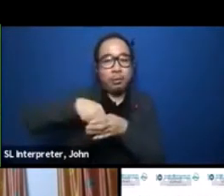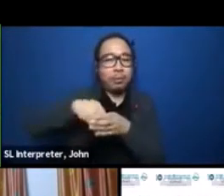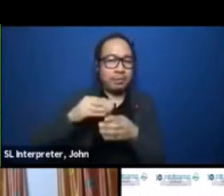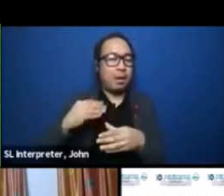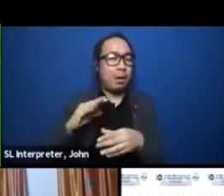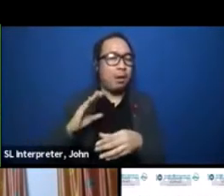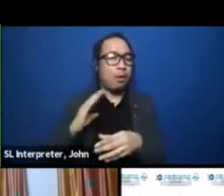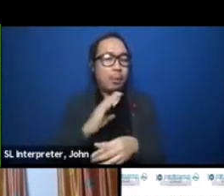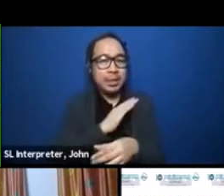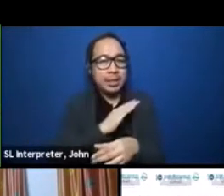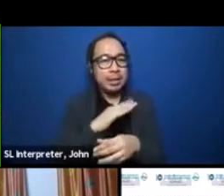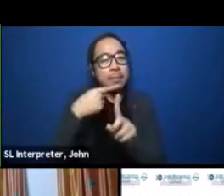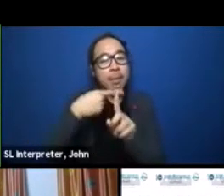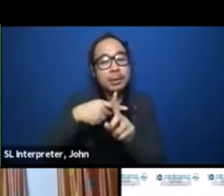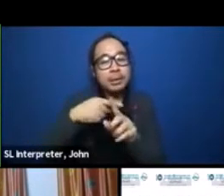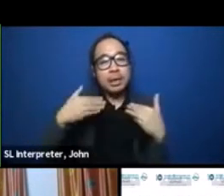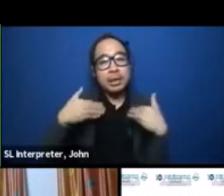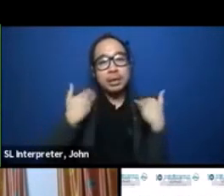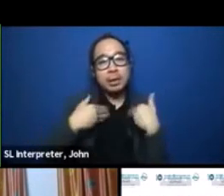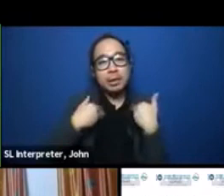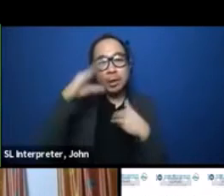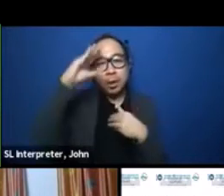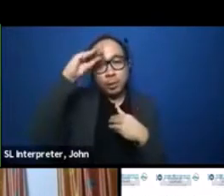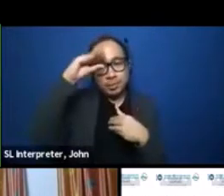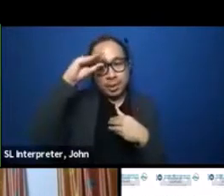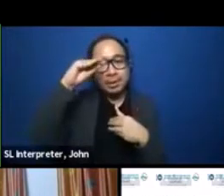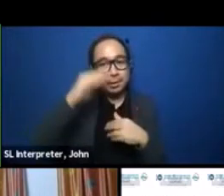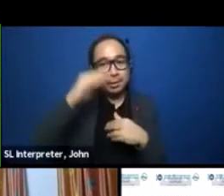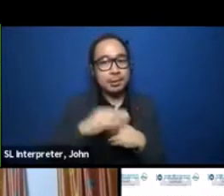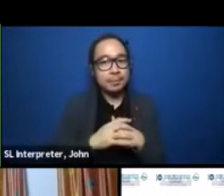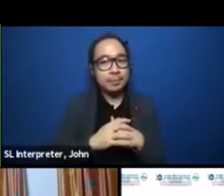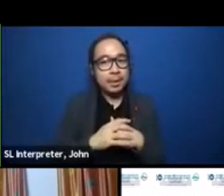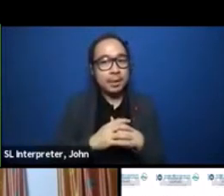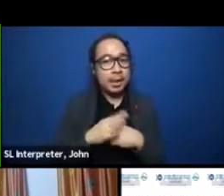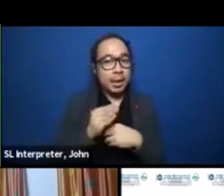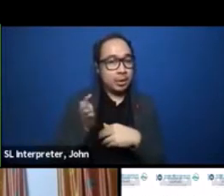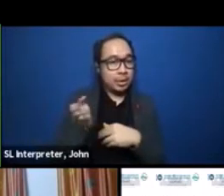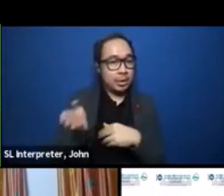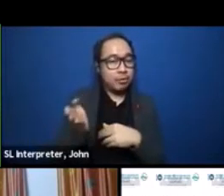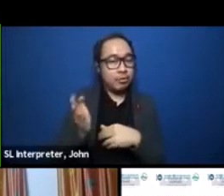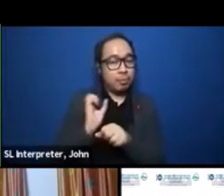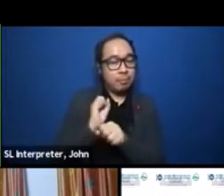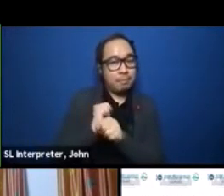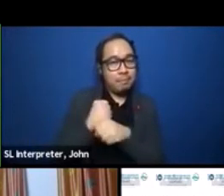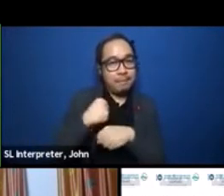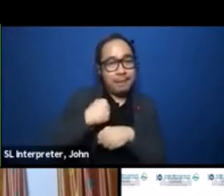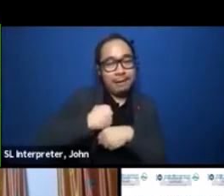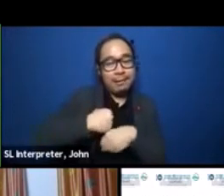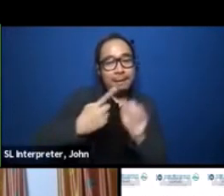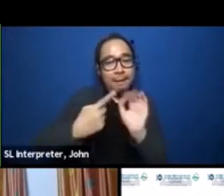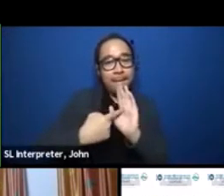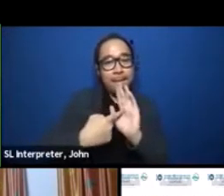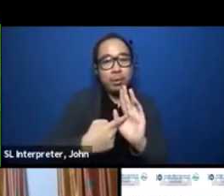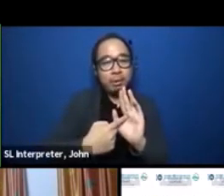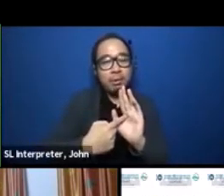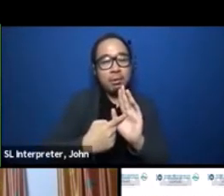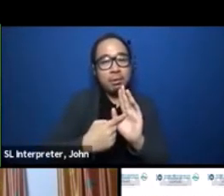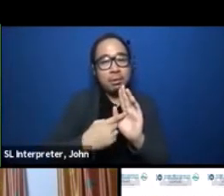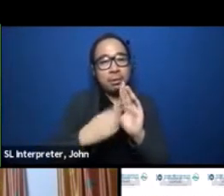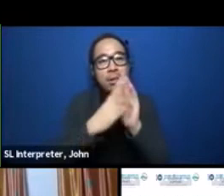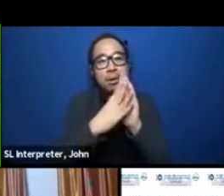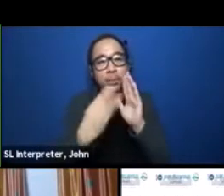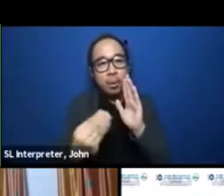young men, basically the, you know, youth organization. And they created a model wherein they can come whenever there is a kind